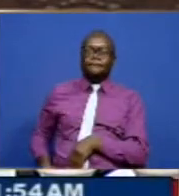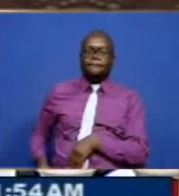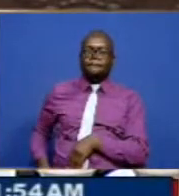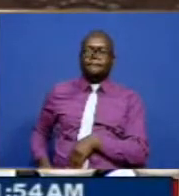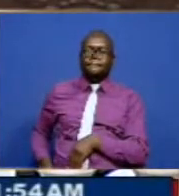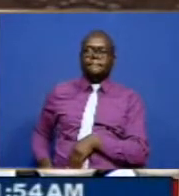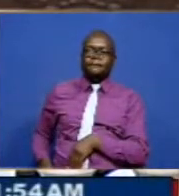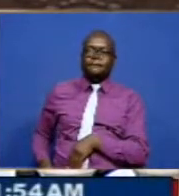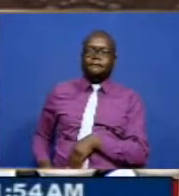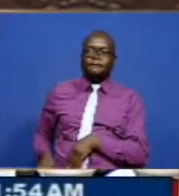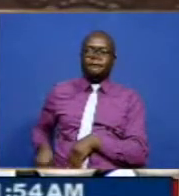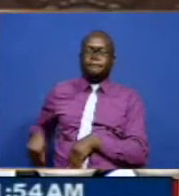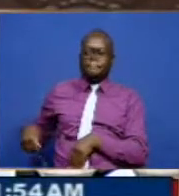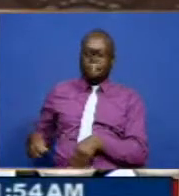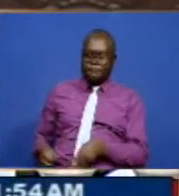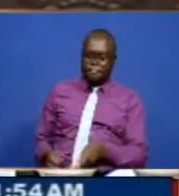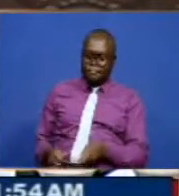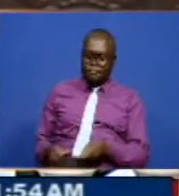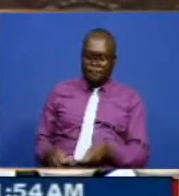morning.